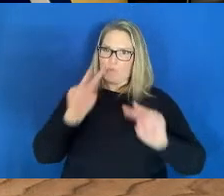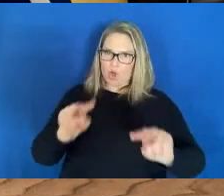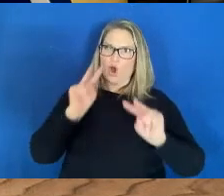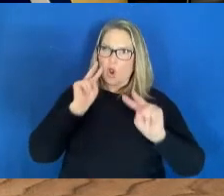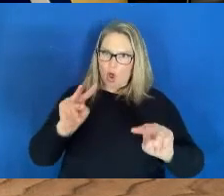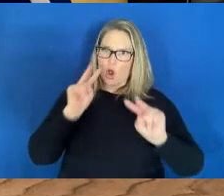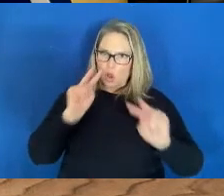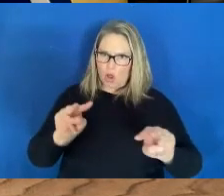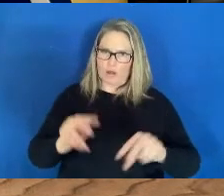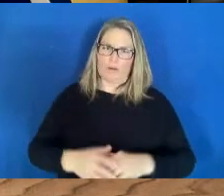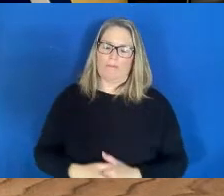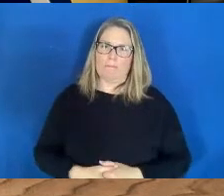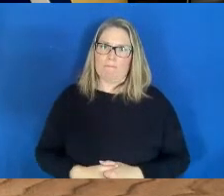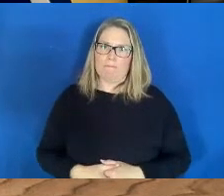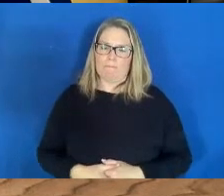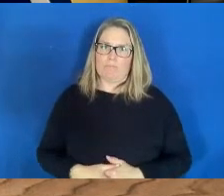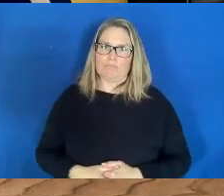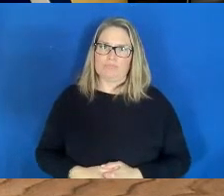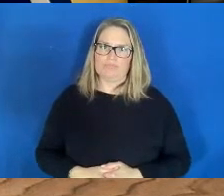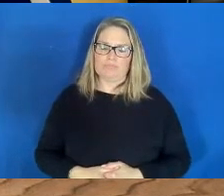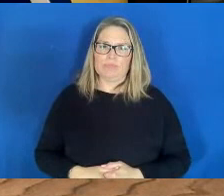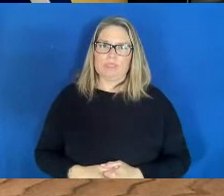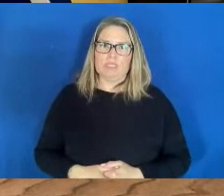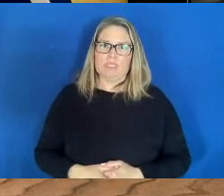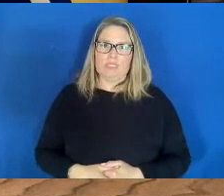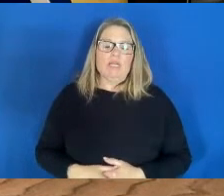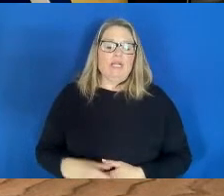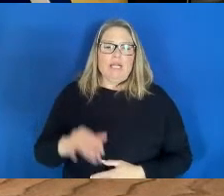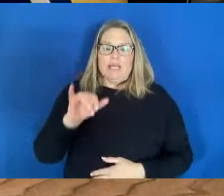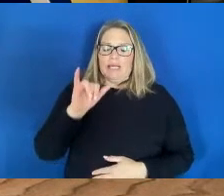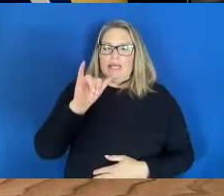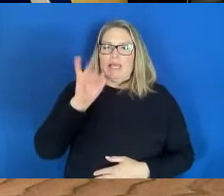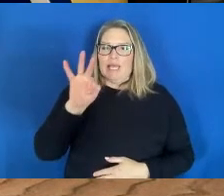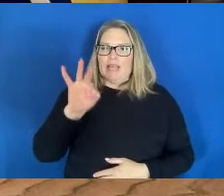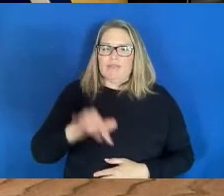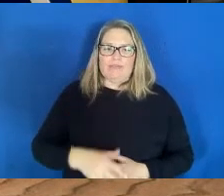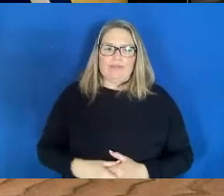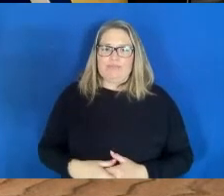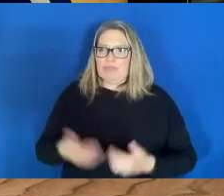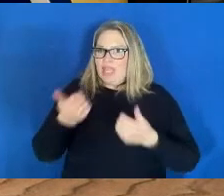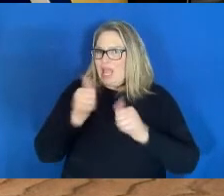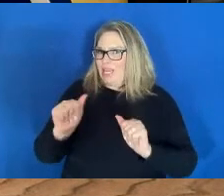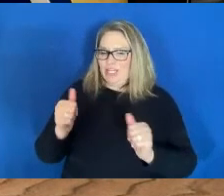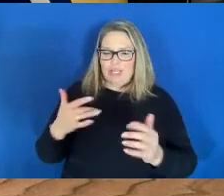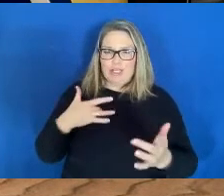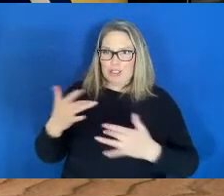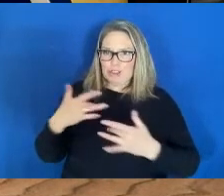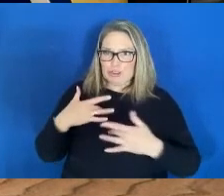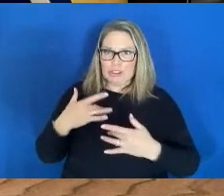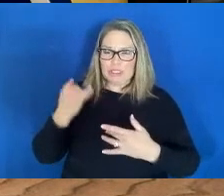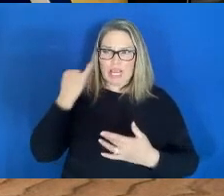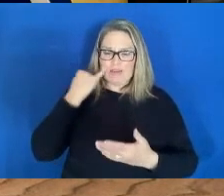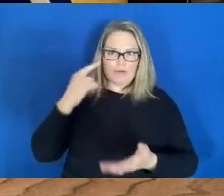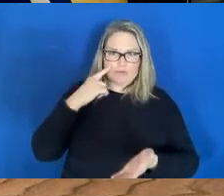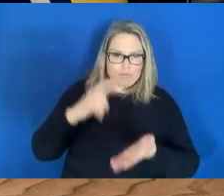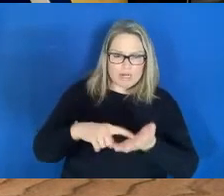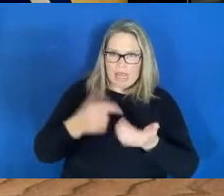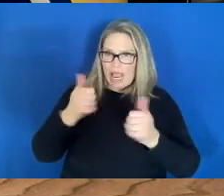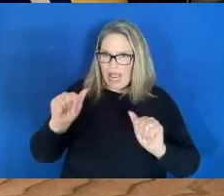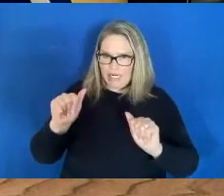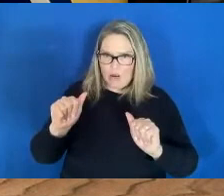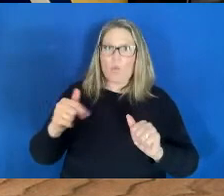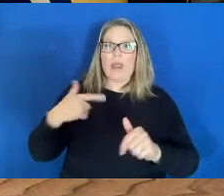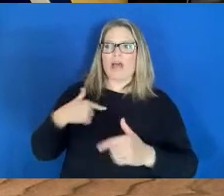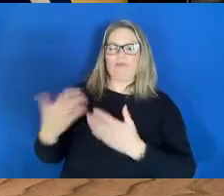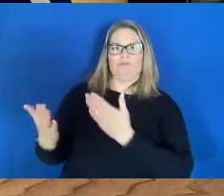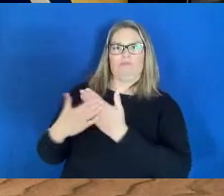I think in the end, if there's any sort of a concern that's identified, again, we have our alerting system